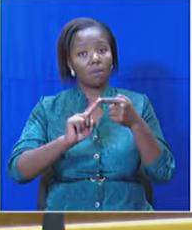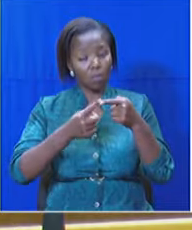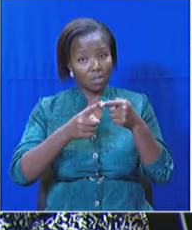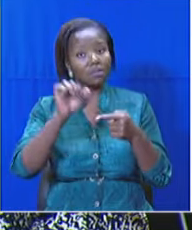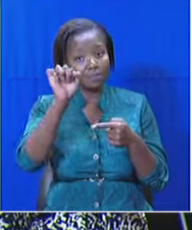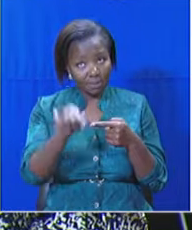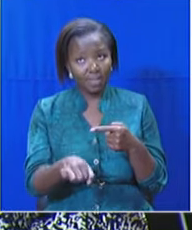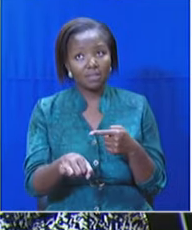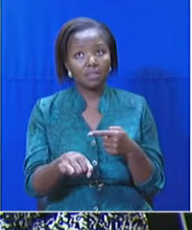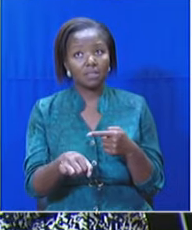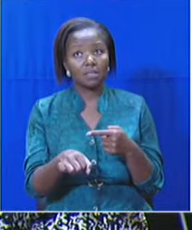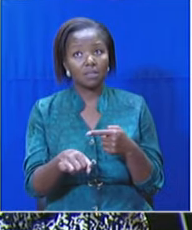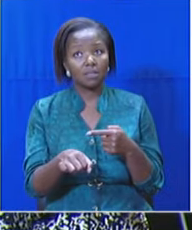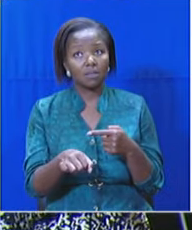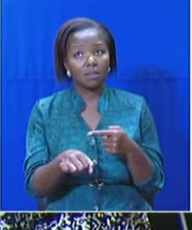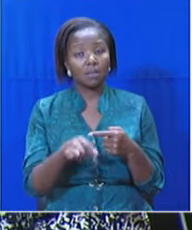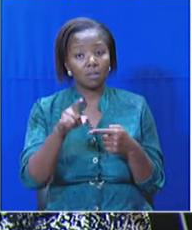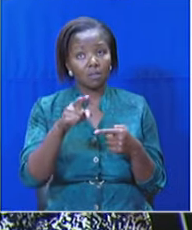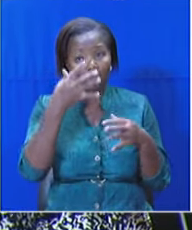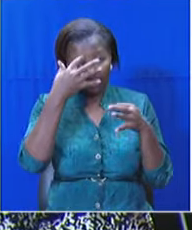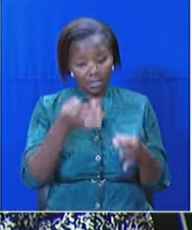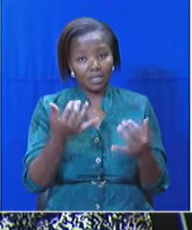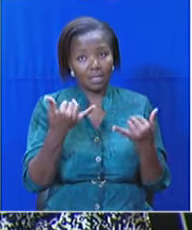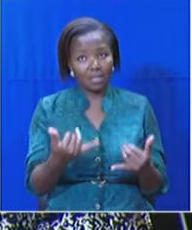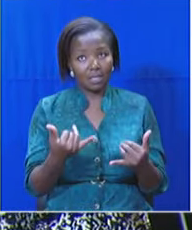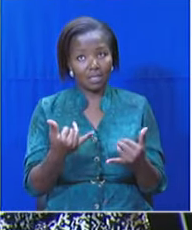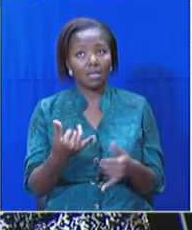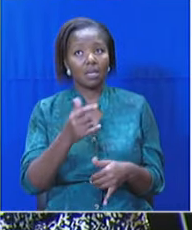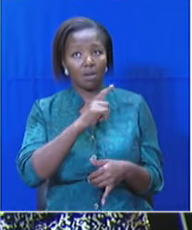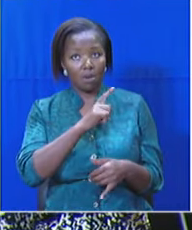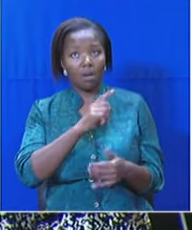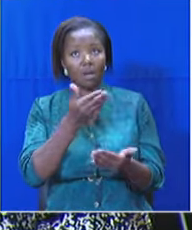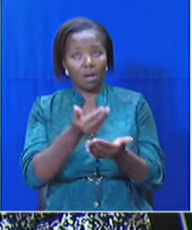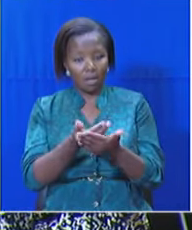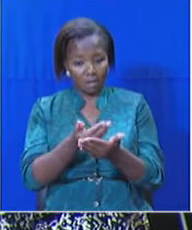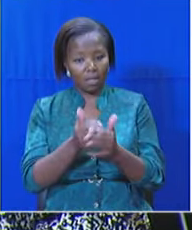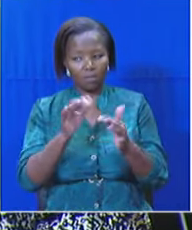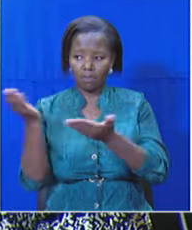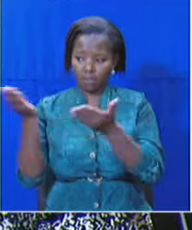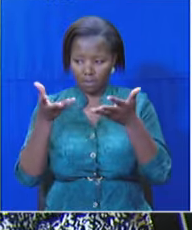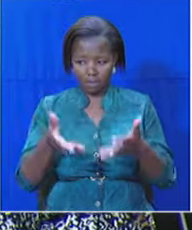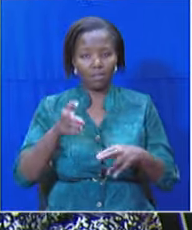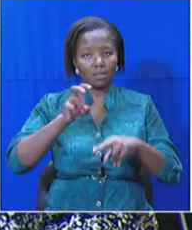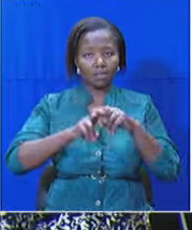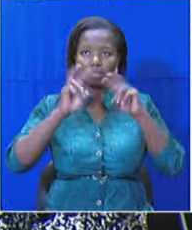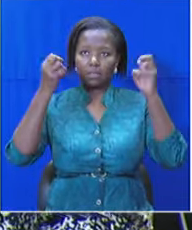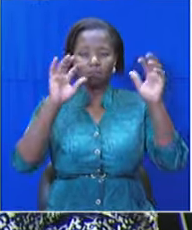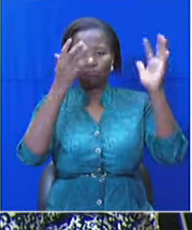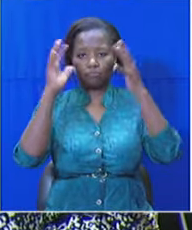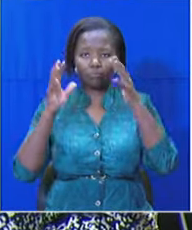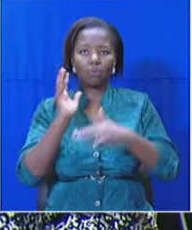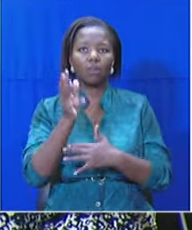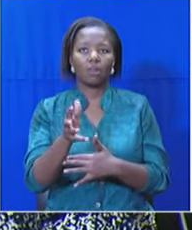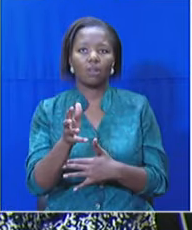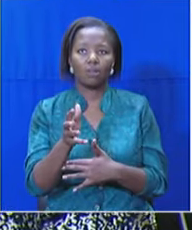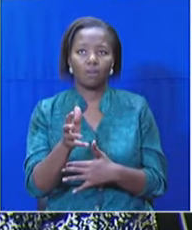I'm raising on that. Exactly. Please make a ruling, because I can also buzz Honorable people member. in and let them come and sit here and clap hands for me when I'm Honorable